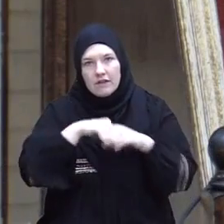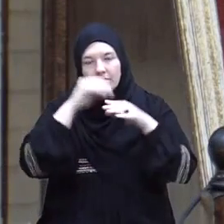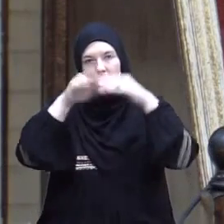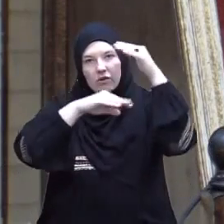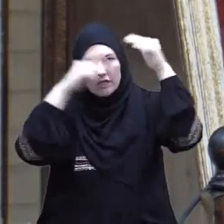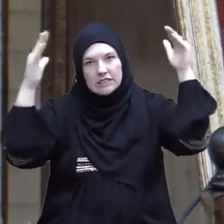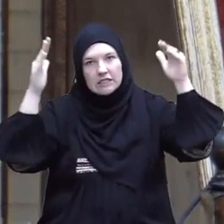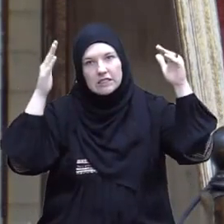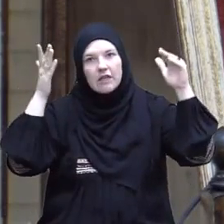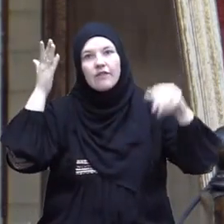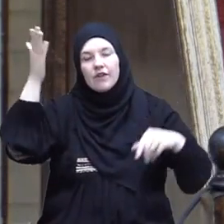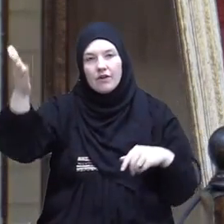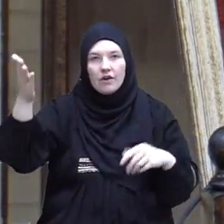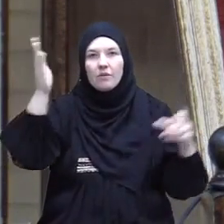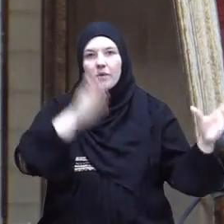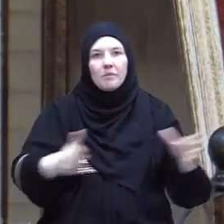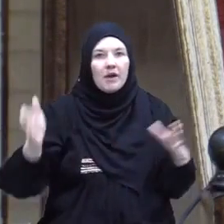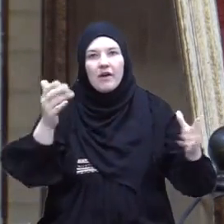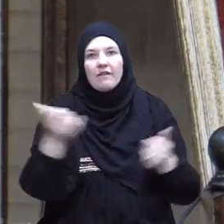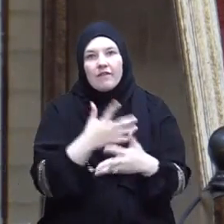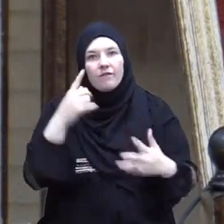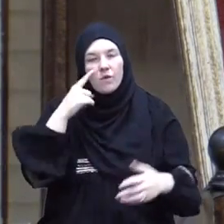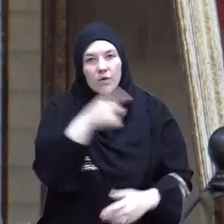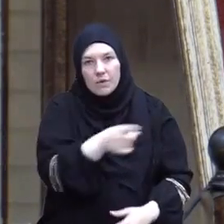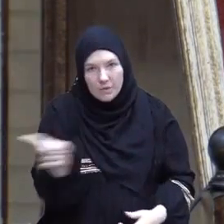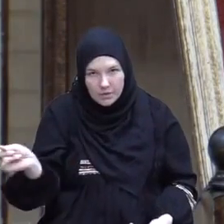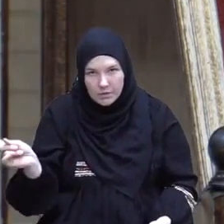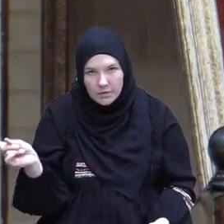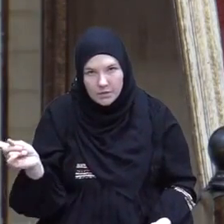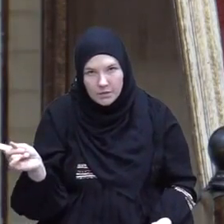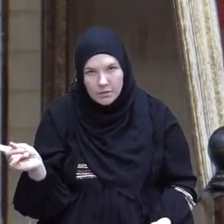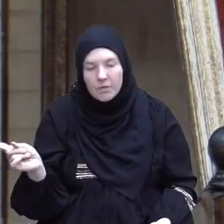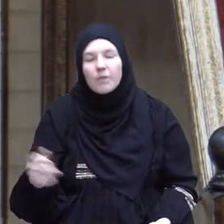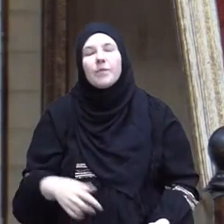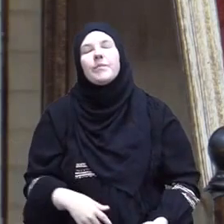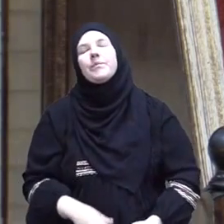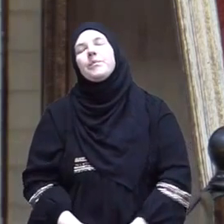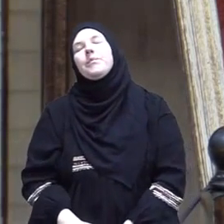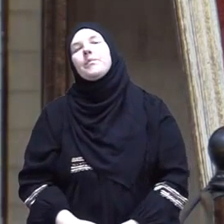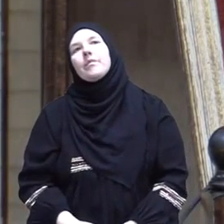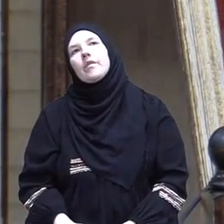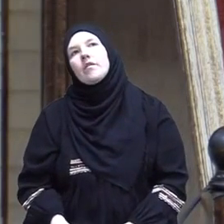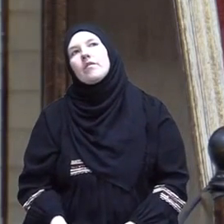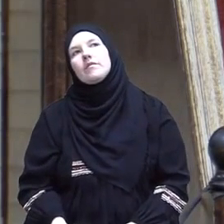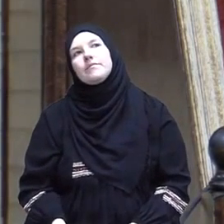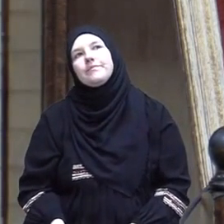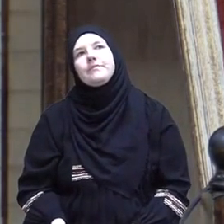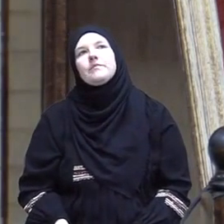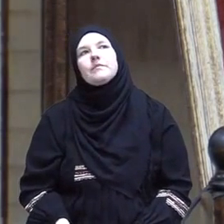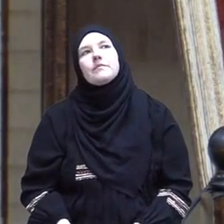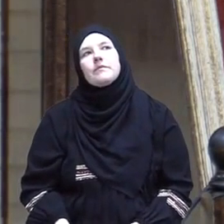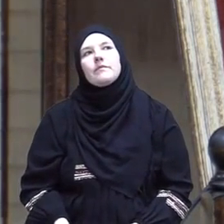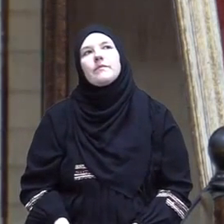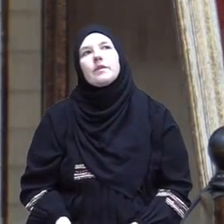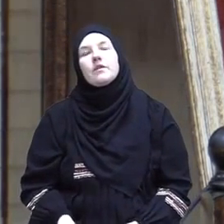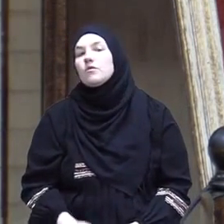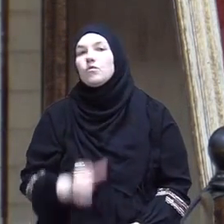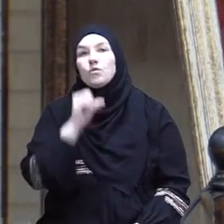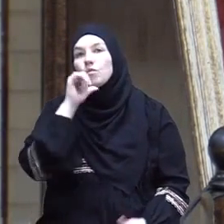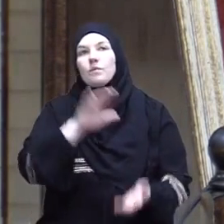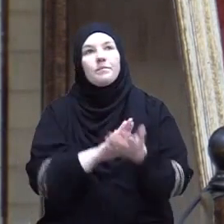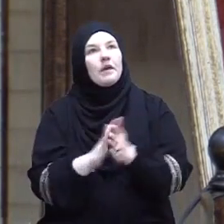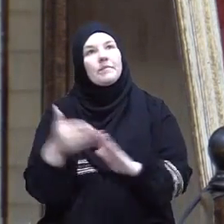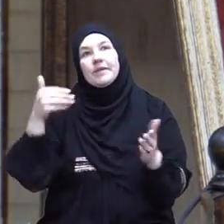are there preparing everything for you. May Allah make us among the people of paradise. So don't come near